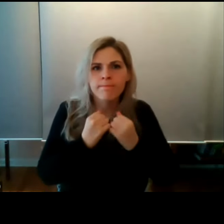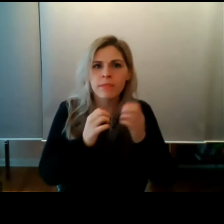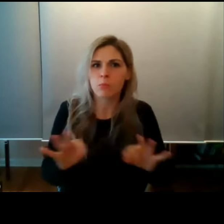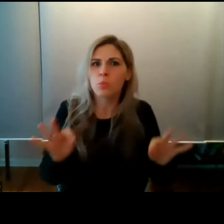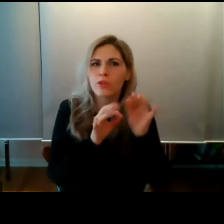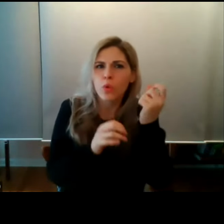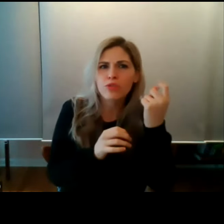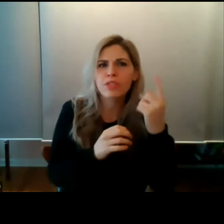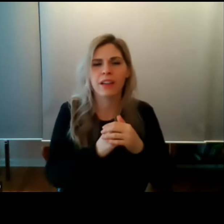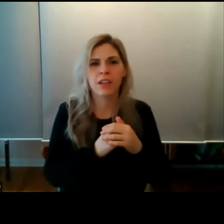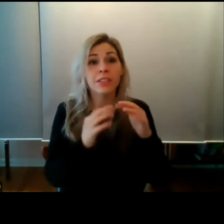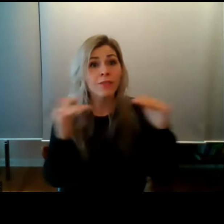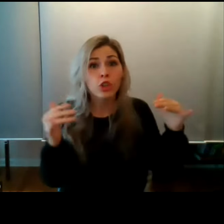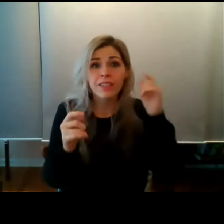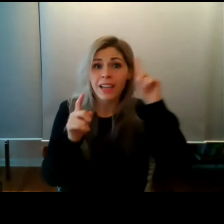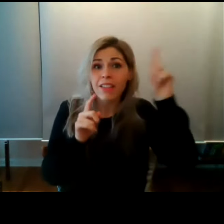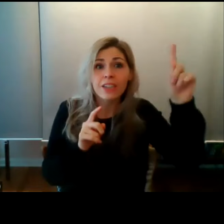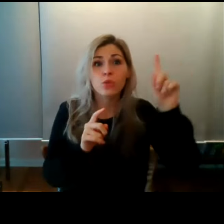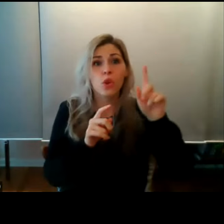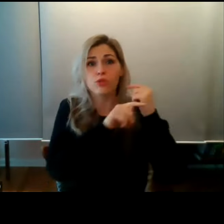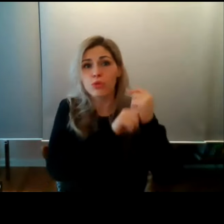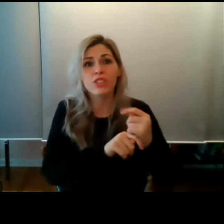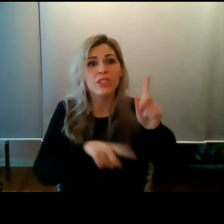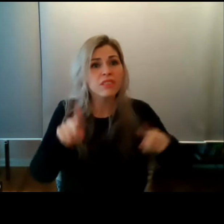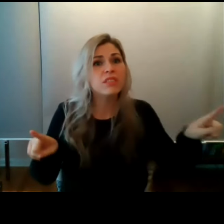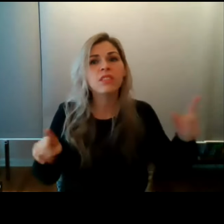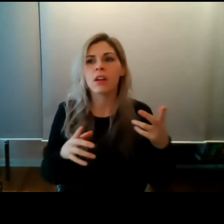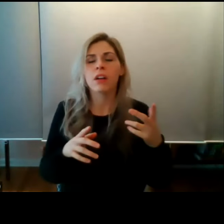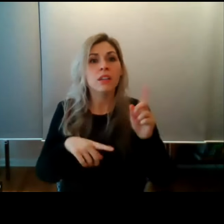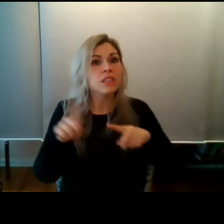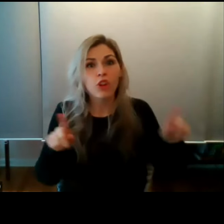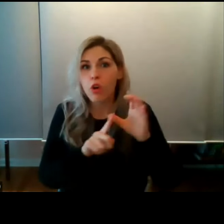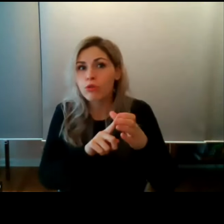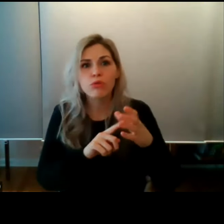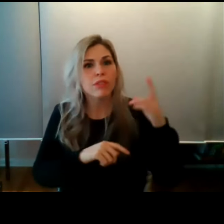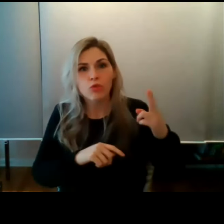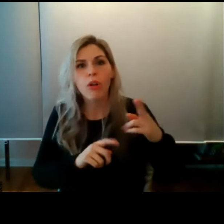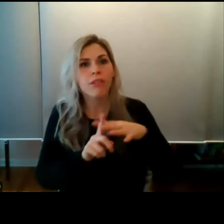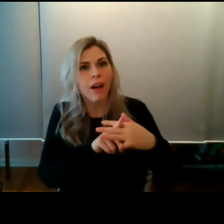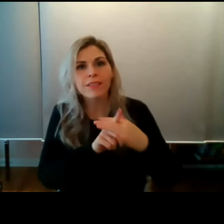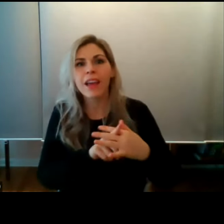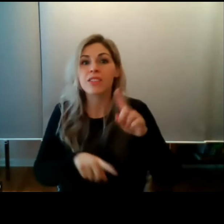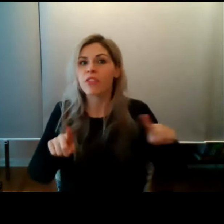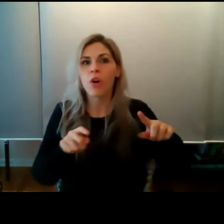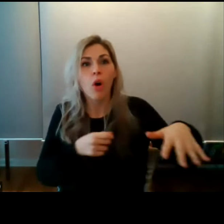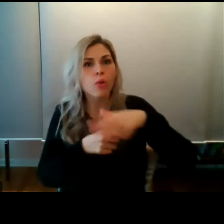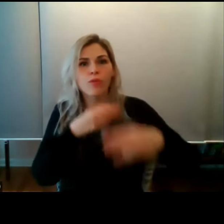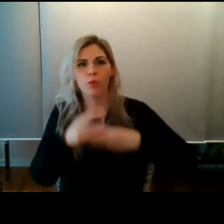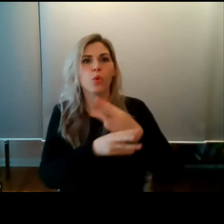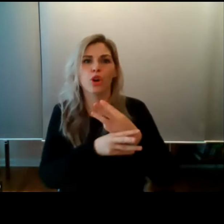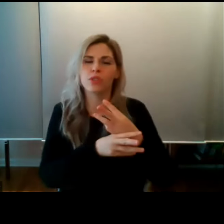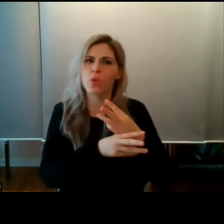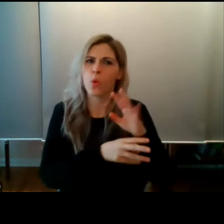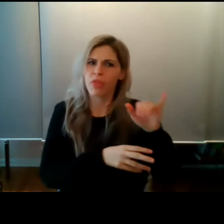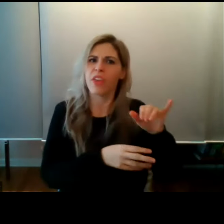diverse intellectual traditions, respecting diverse cultural and historical contexts of different regions of the world. Also,